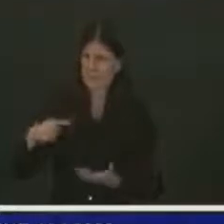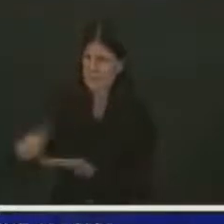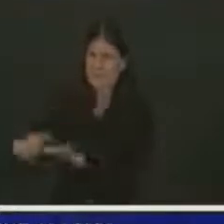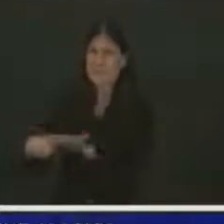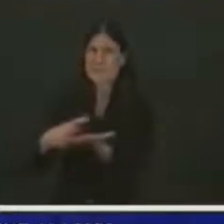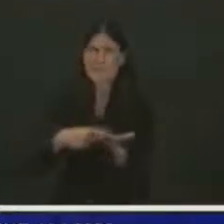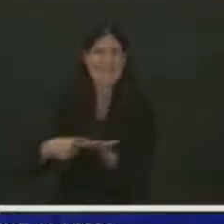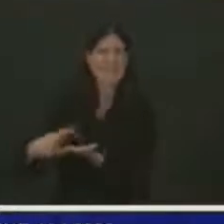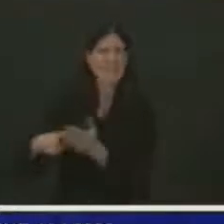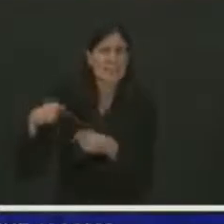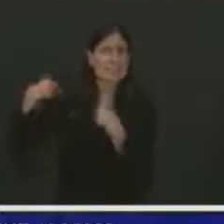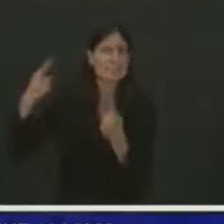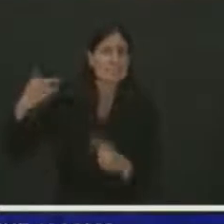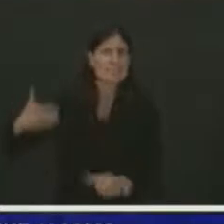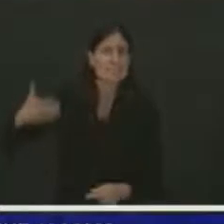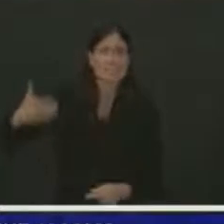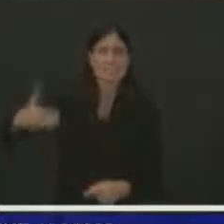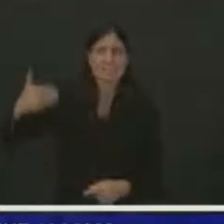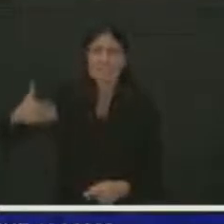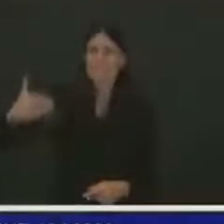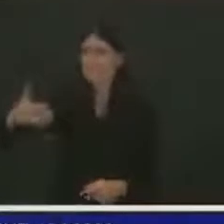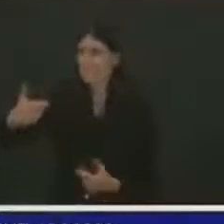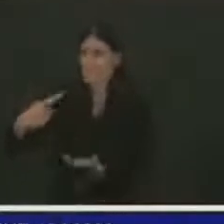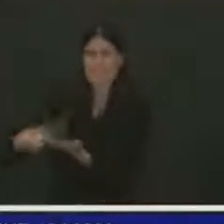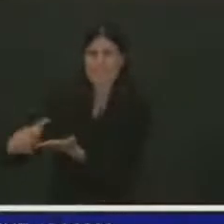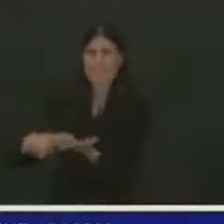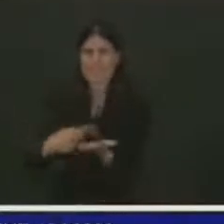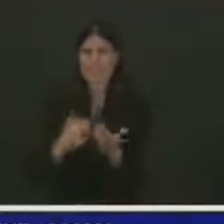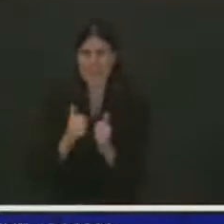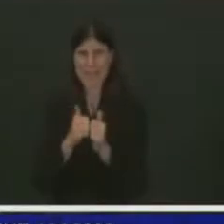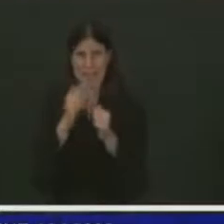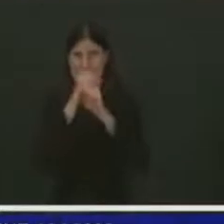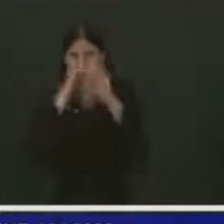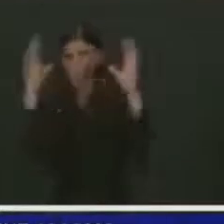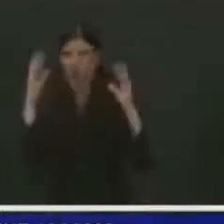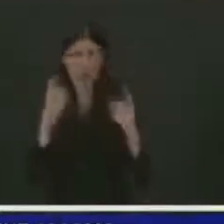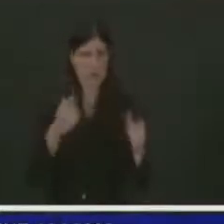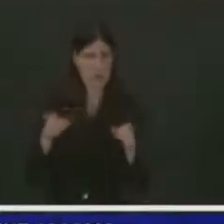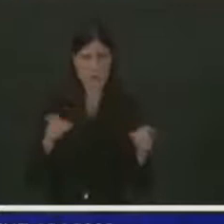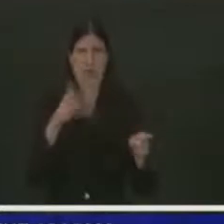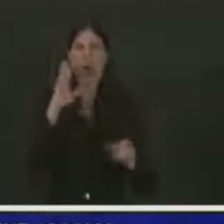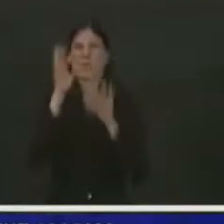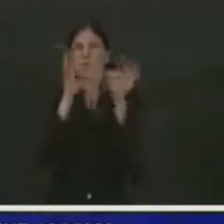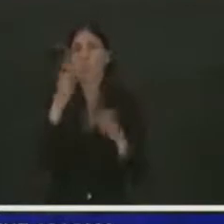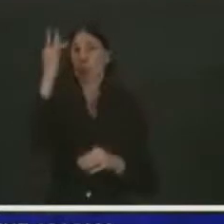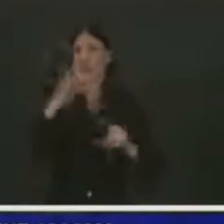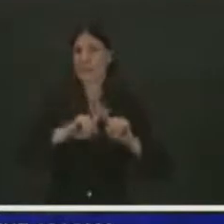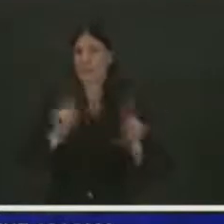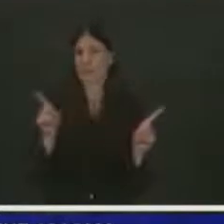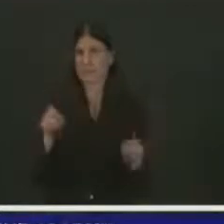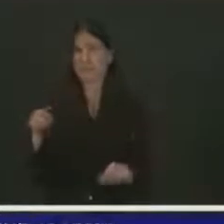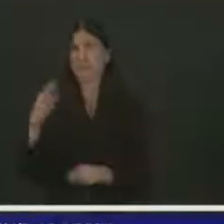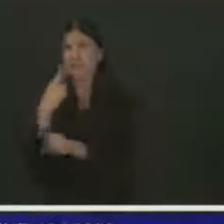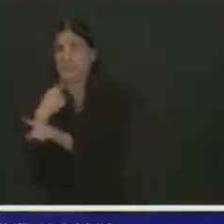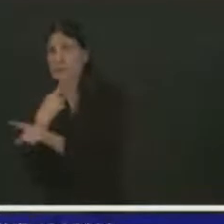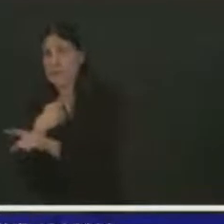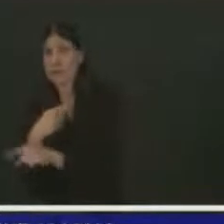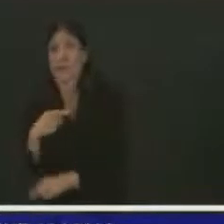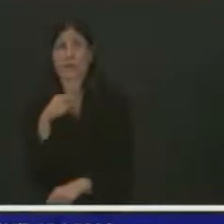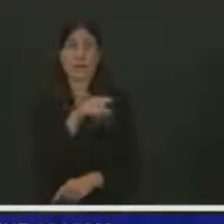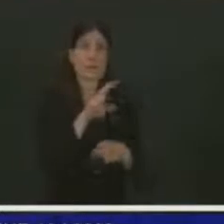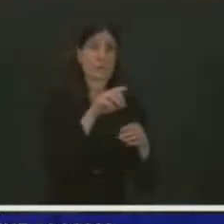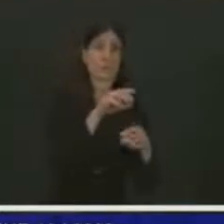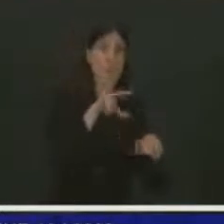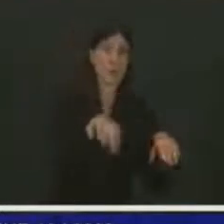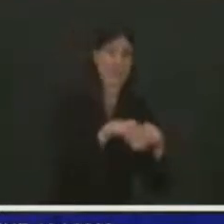between allowing, say, 50% capacity at a restaurant, which might have, say, 100 people at the